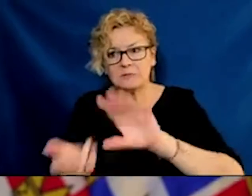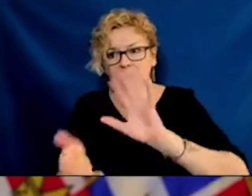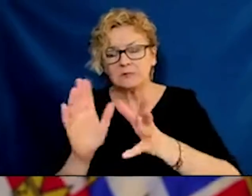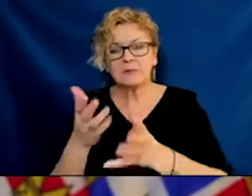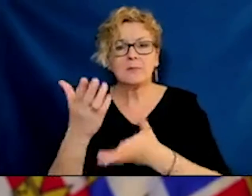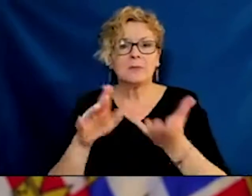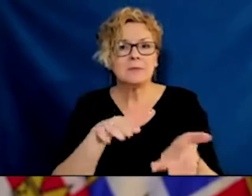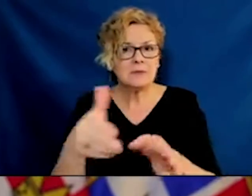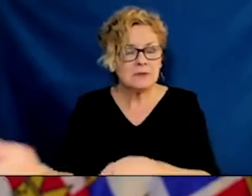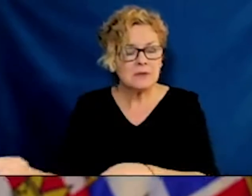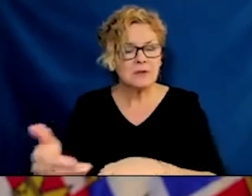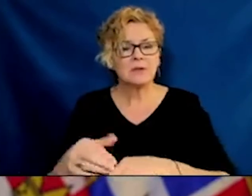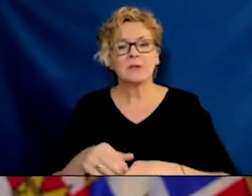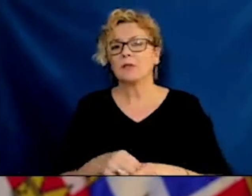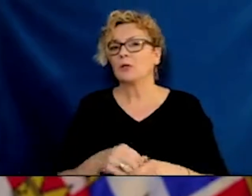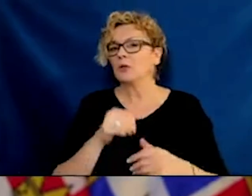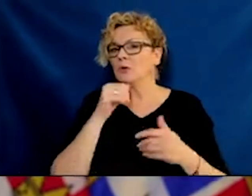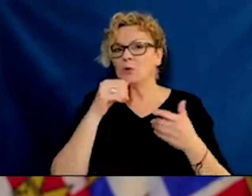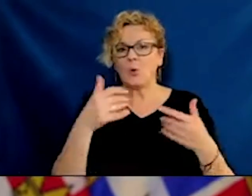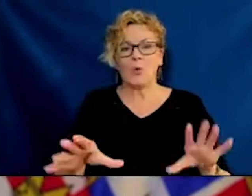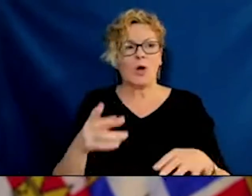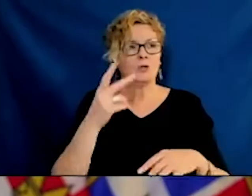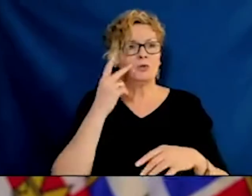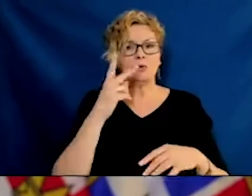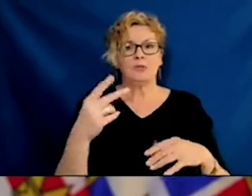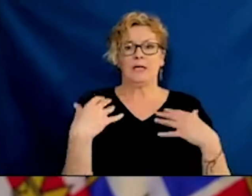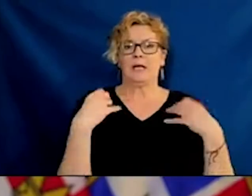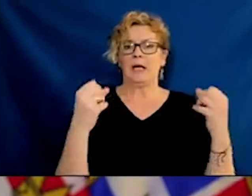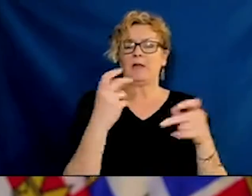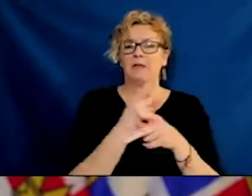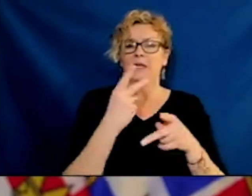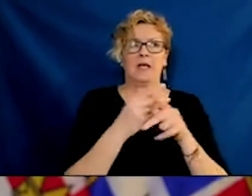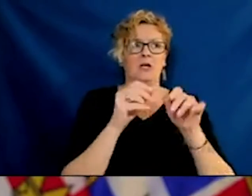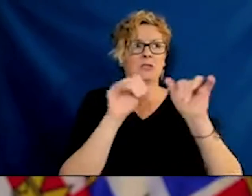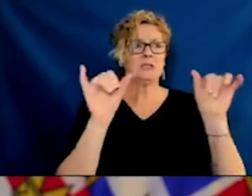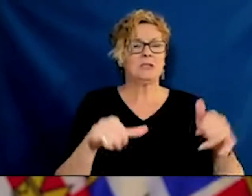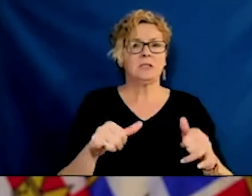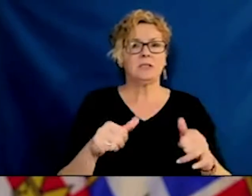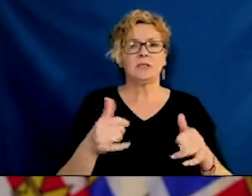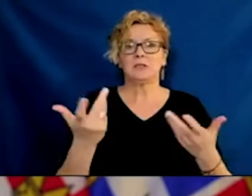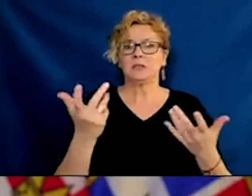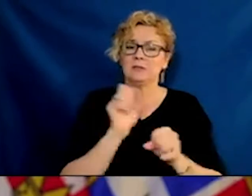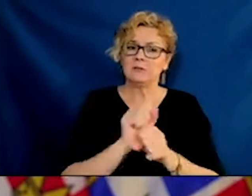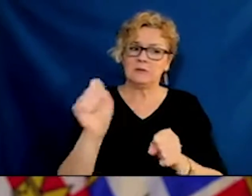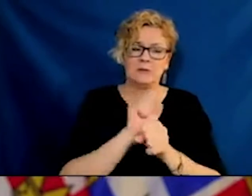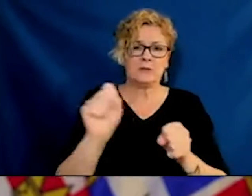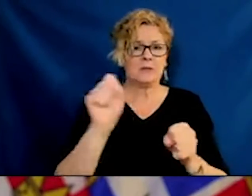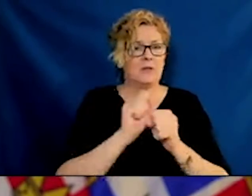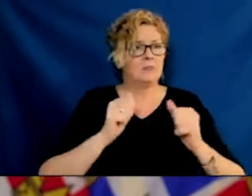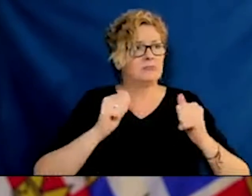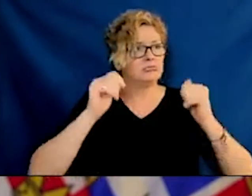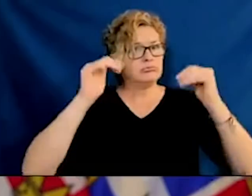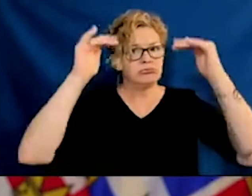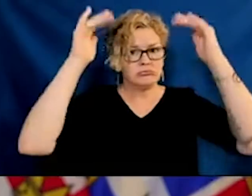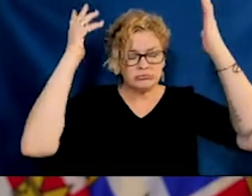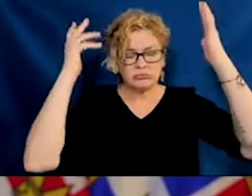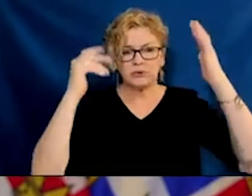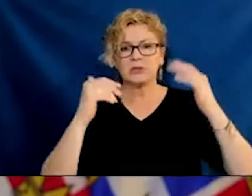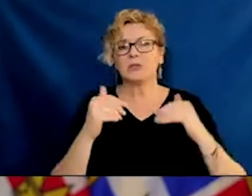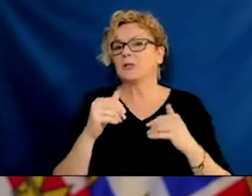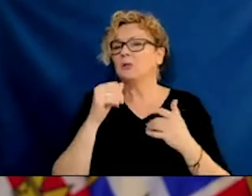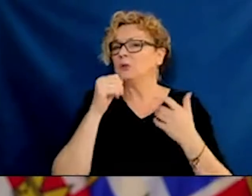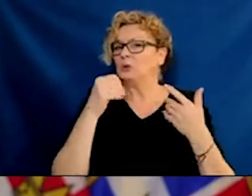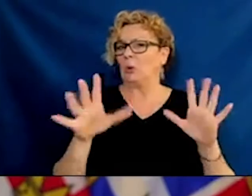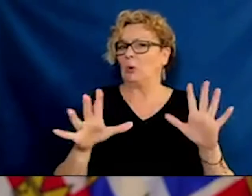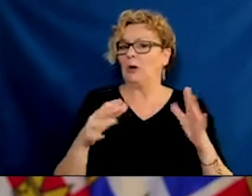be needed to slow things down in our community. Or we can have less. We